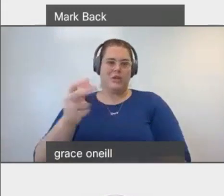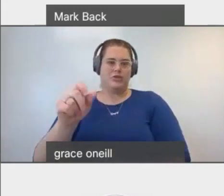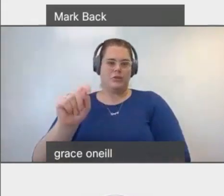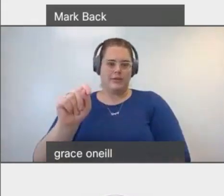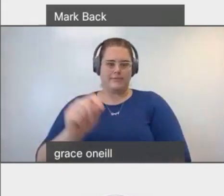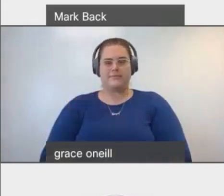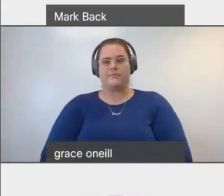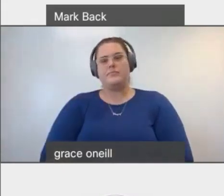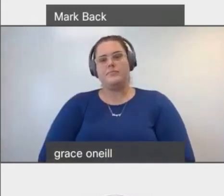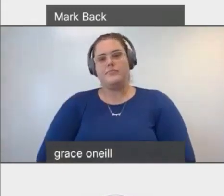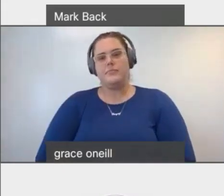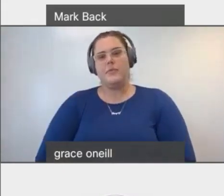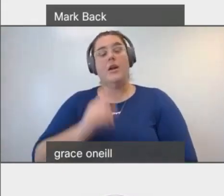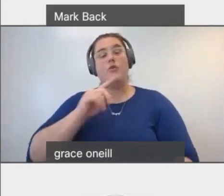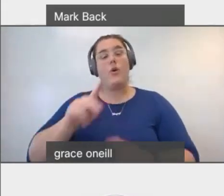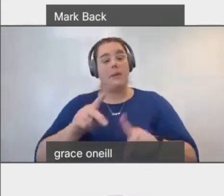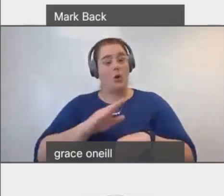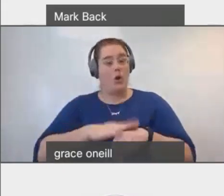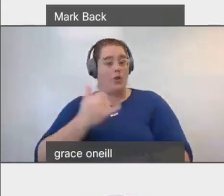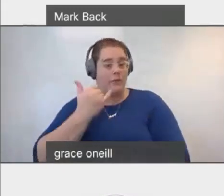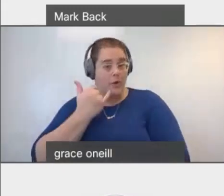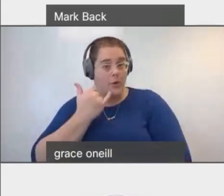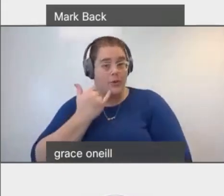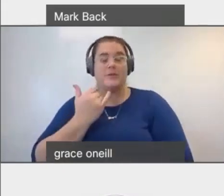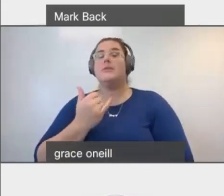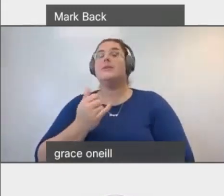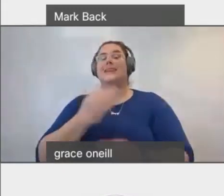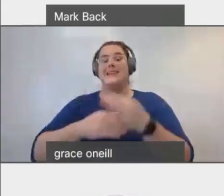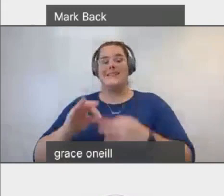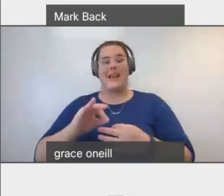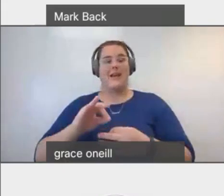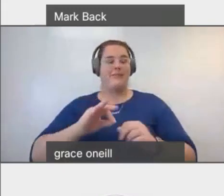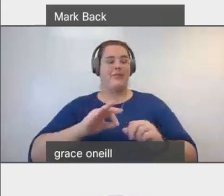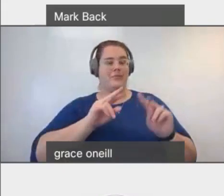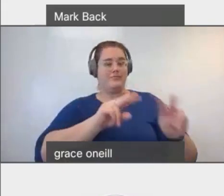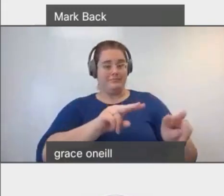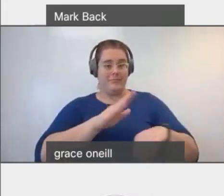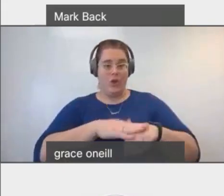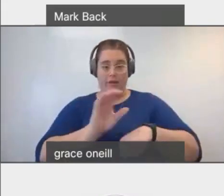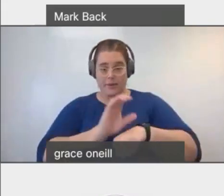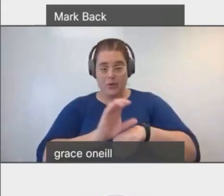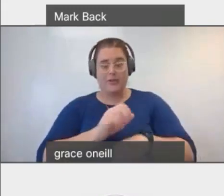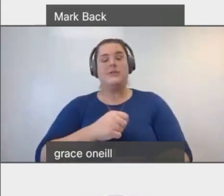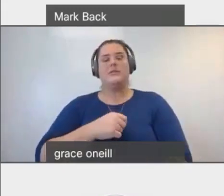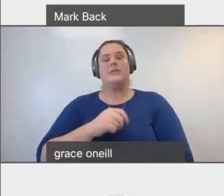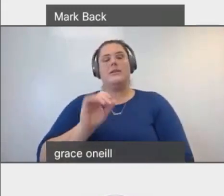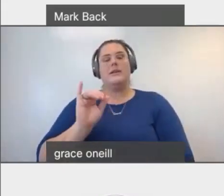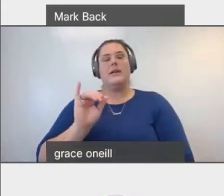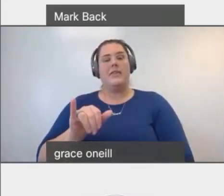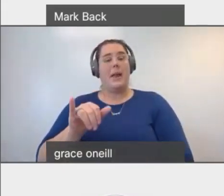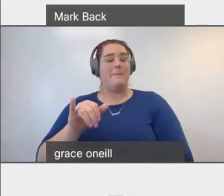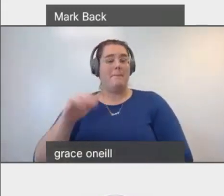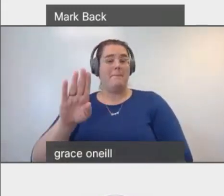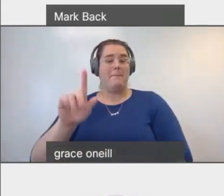For folks who are on the telephone, as opposed to being able to view this on their computer, Carol's blog